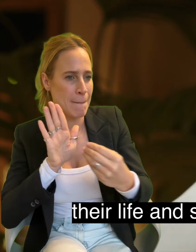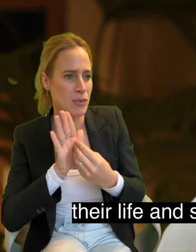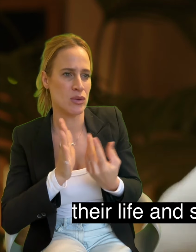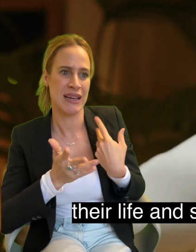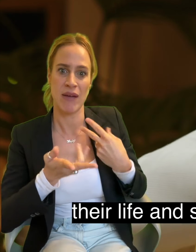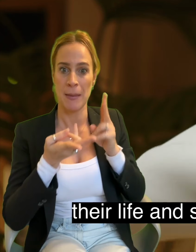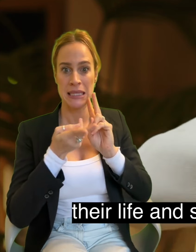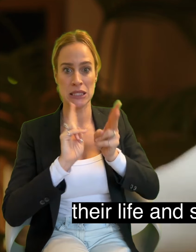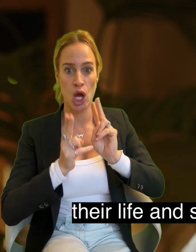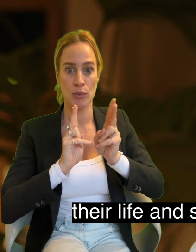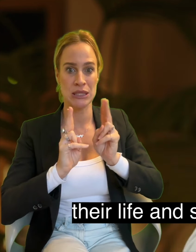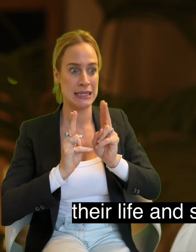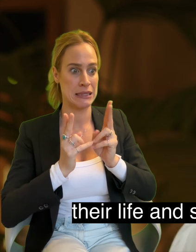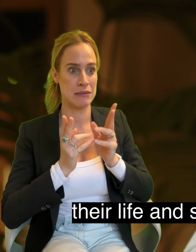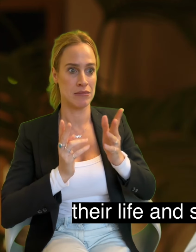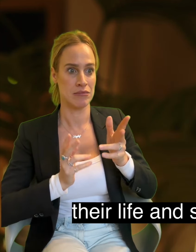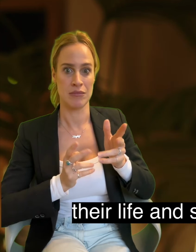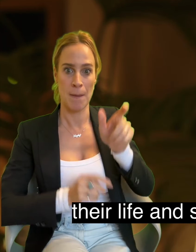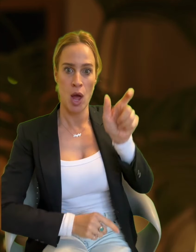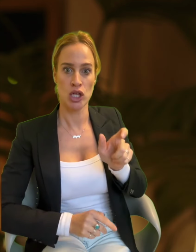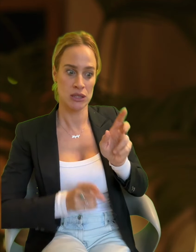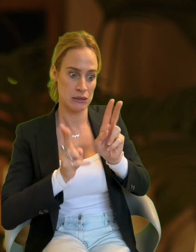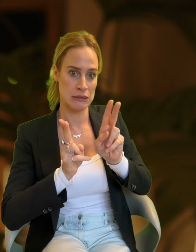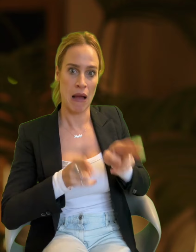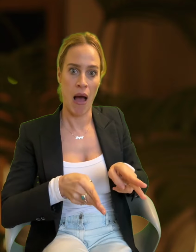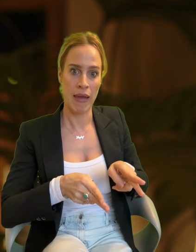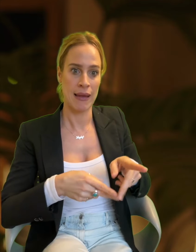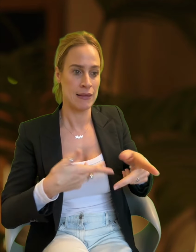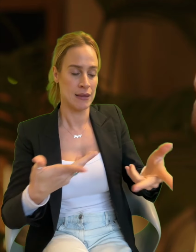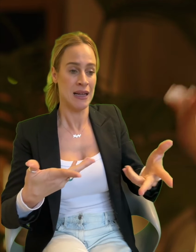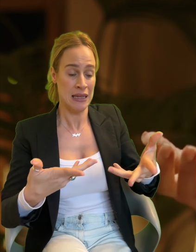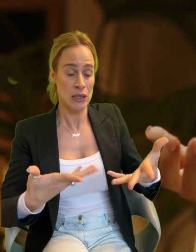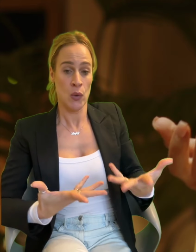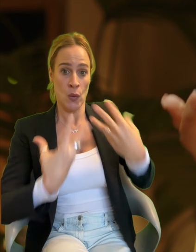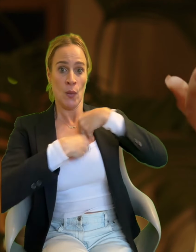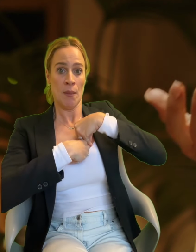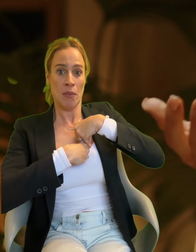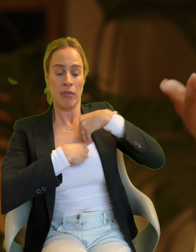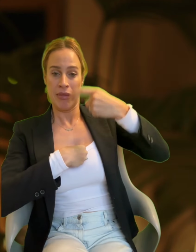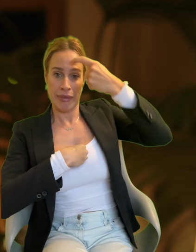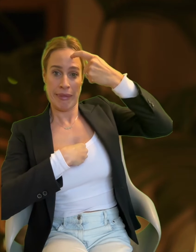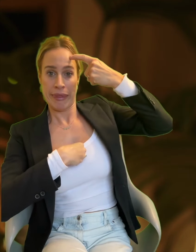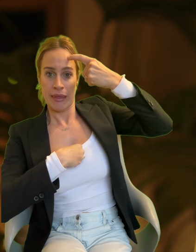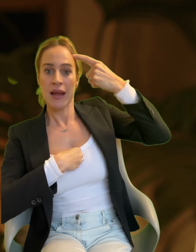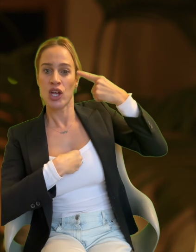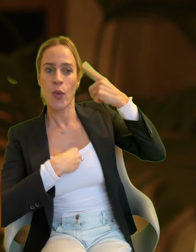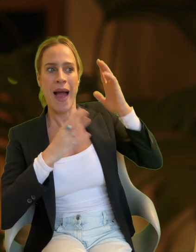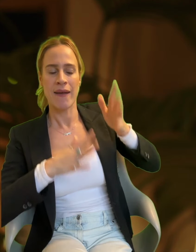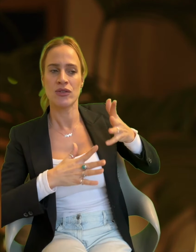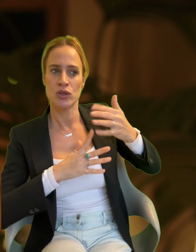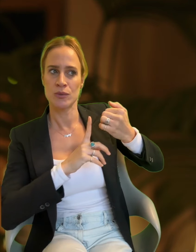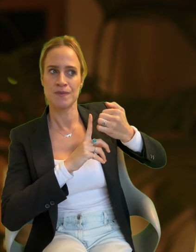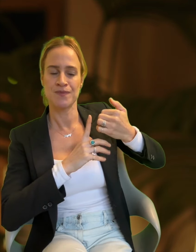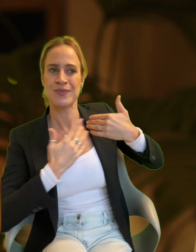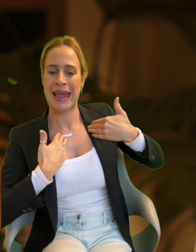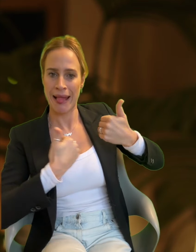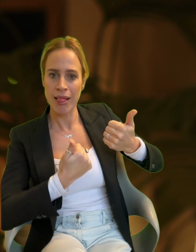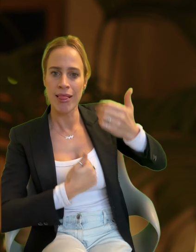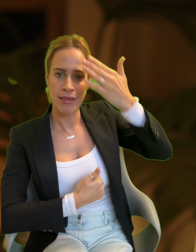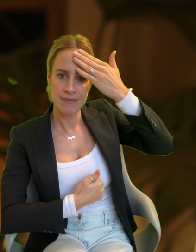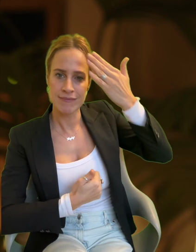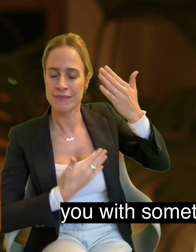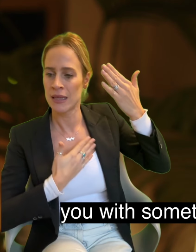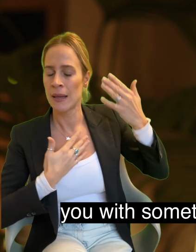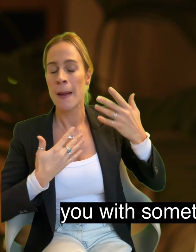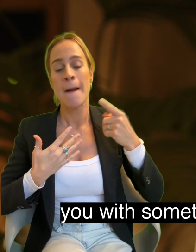and stuff like that, you're taking it on, and it's called vicarious trauma. You've got to look after it. But also, they're filling you up with something